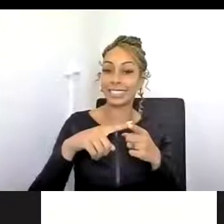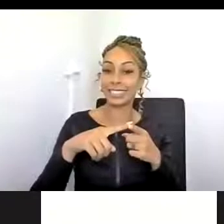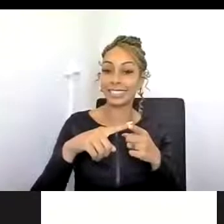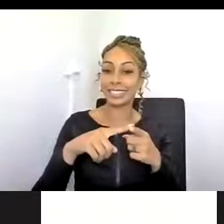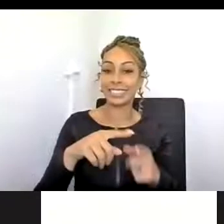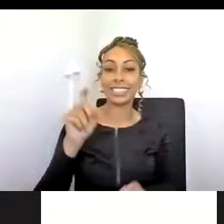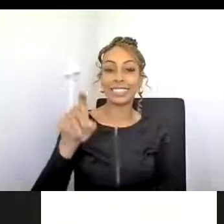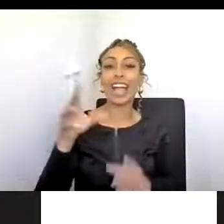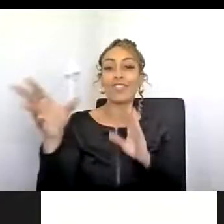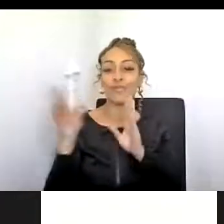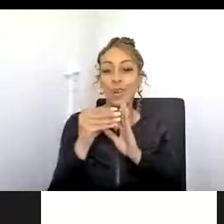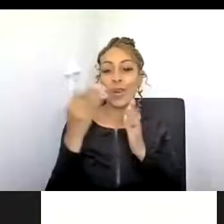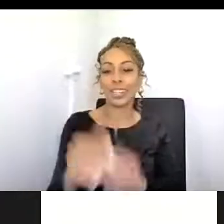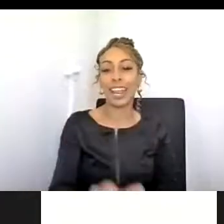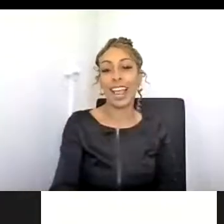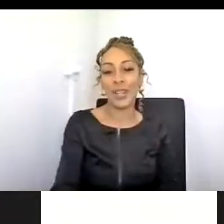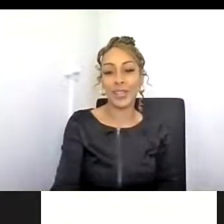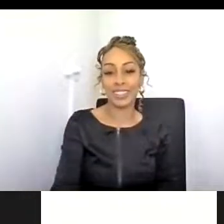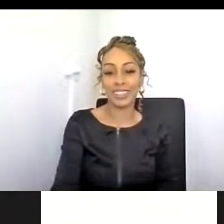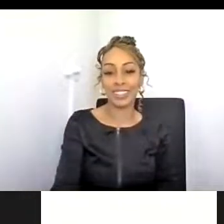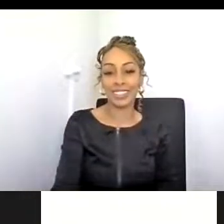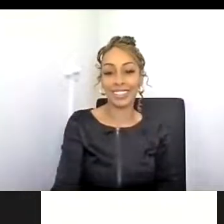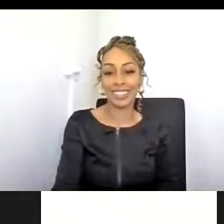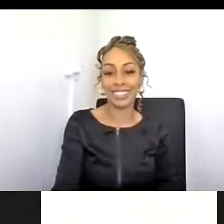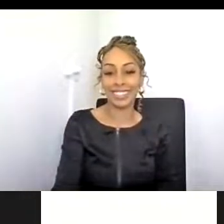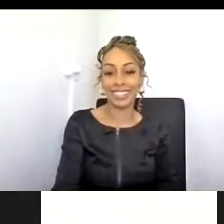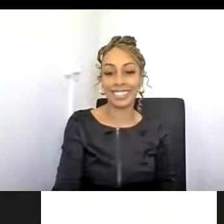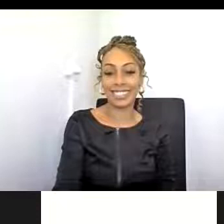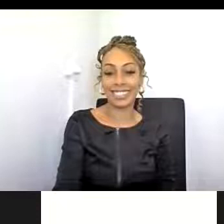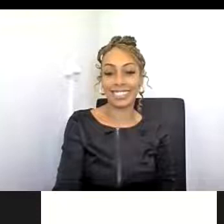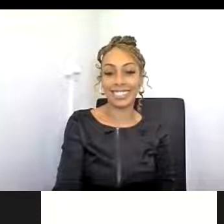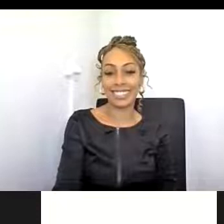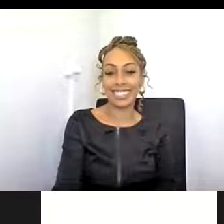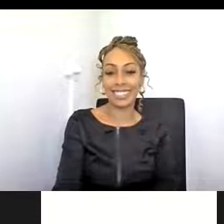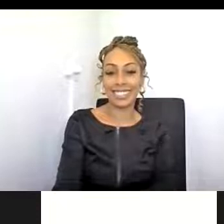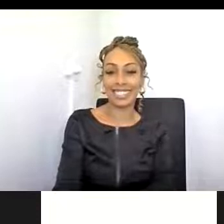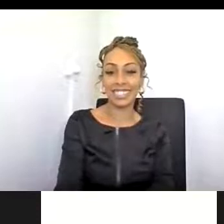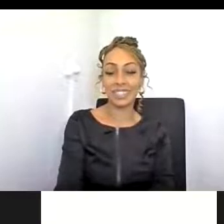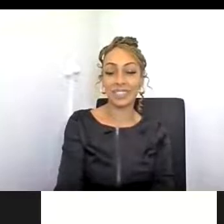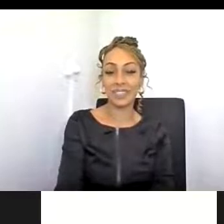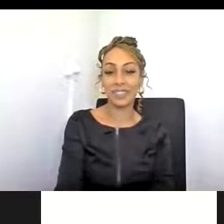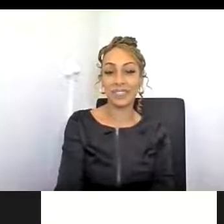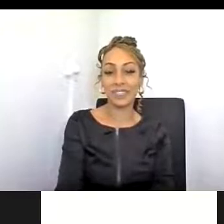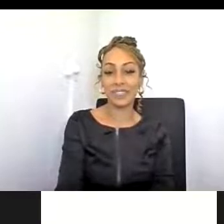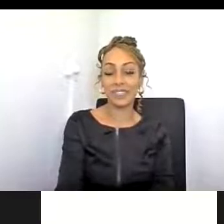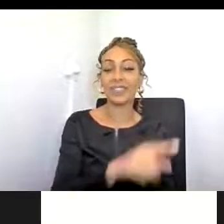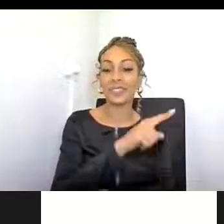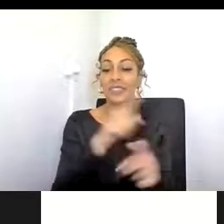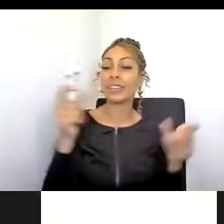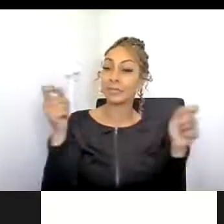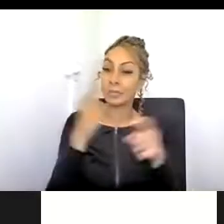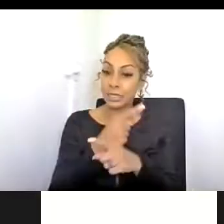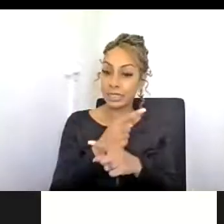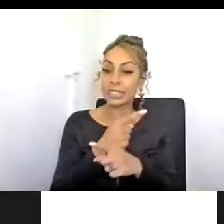press the record. Probably all just heard that recording in progress message. So we are recording now. For those who missed it, we